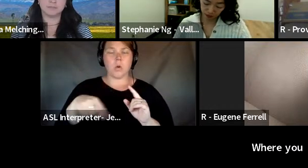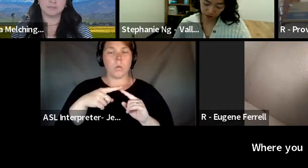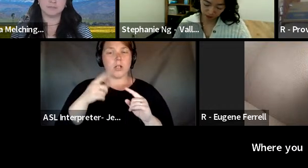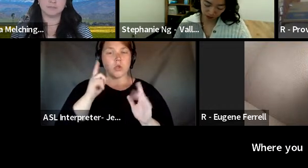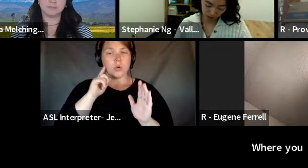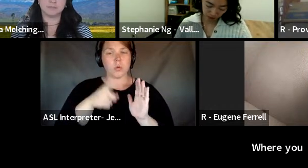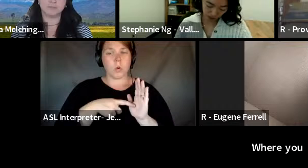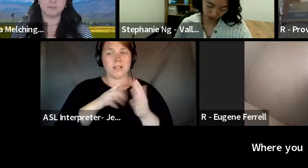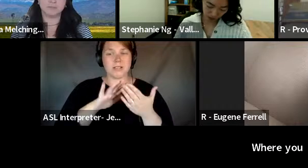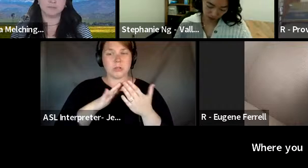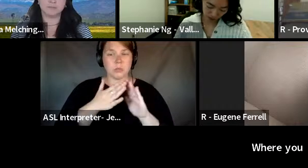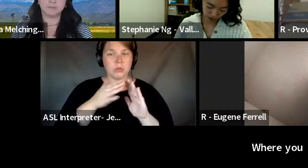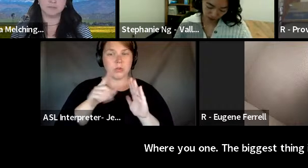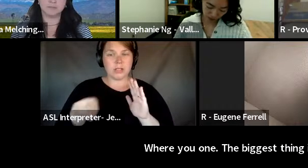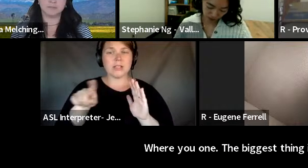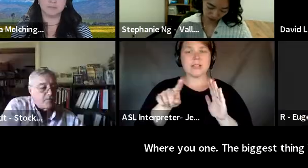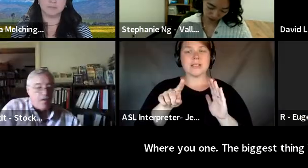communities,